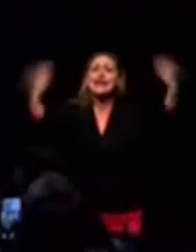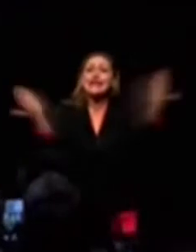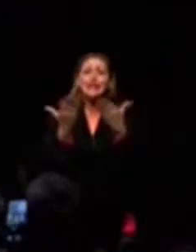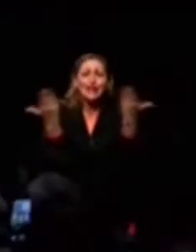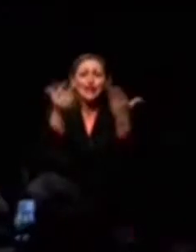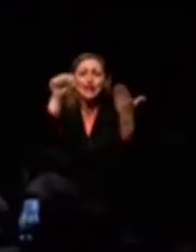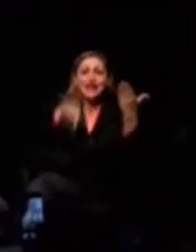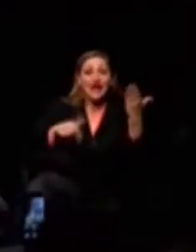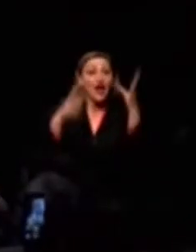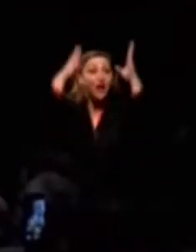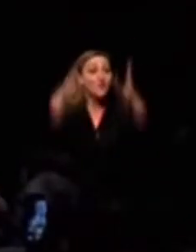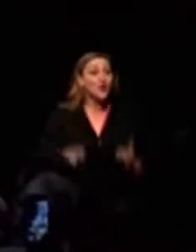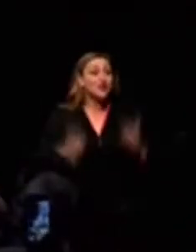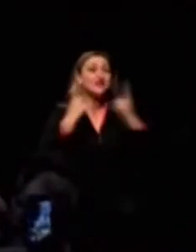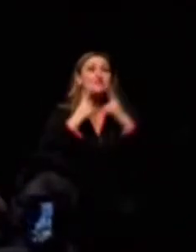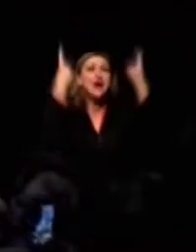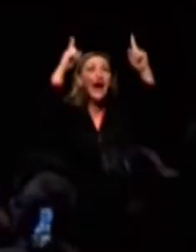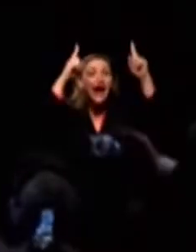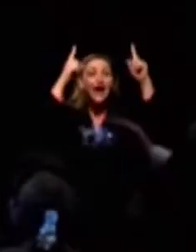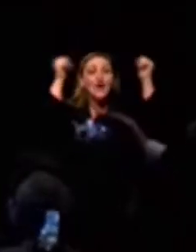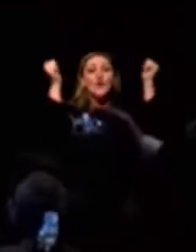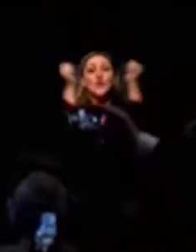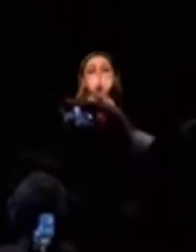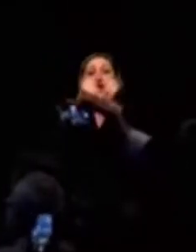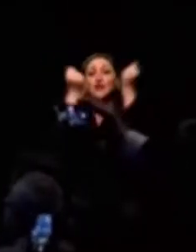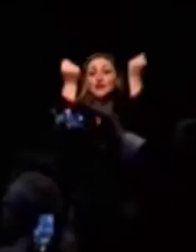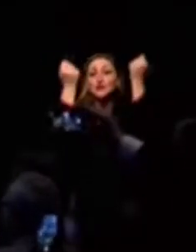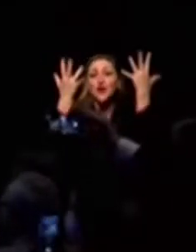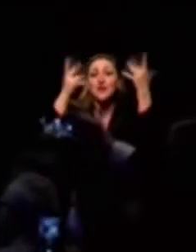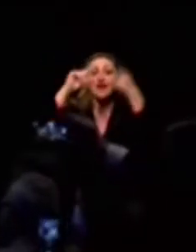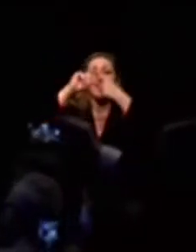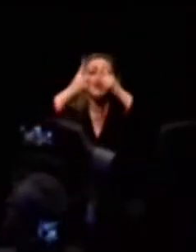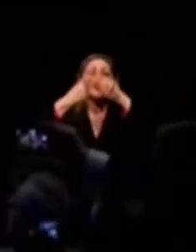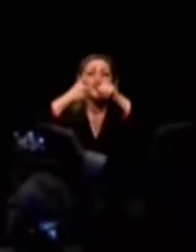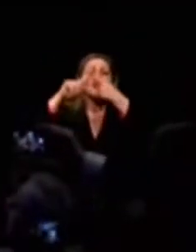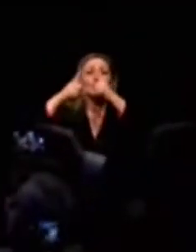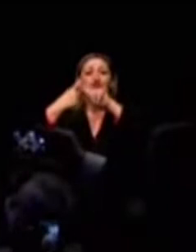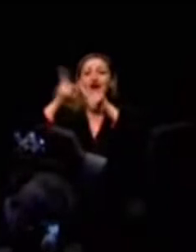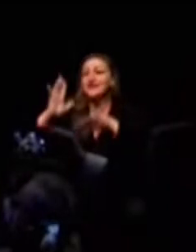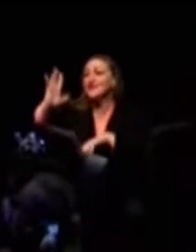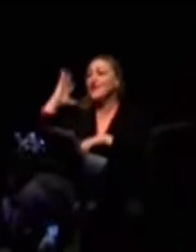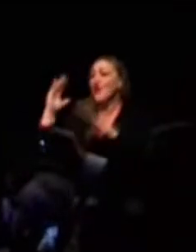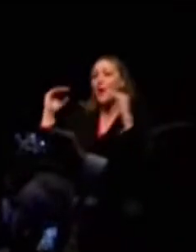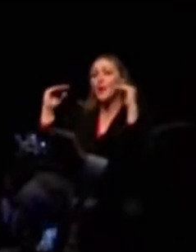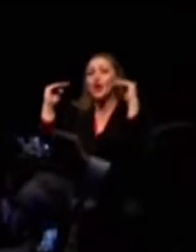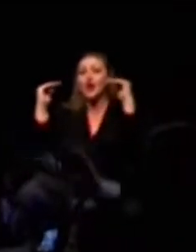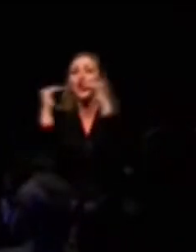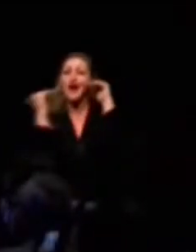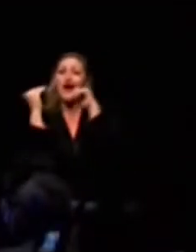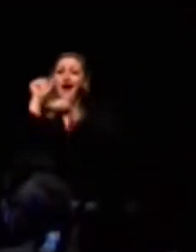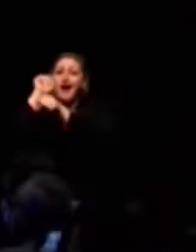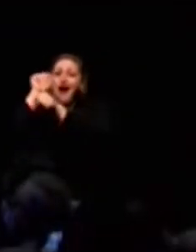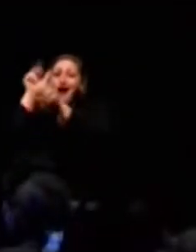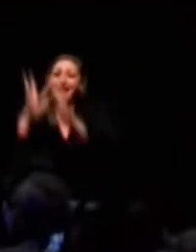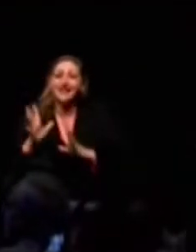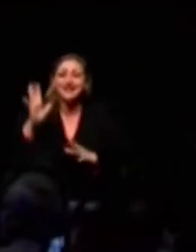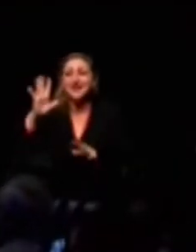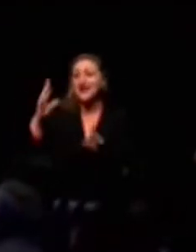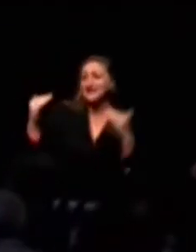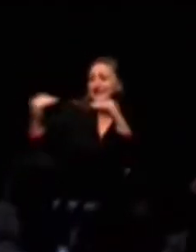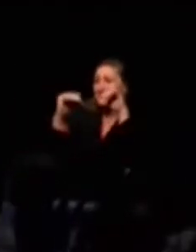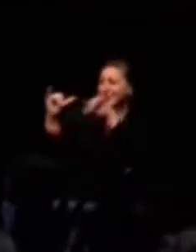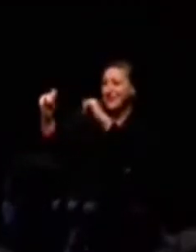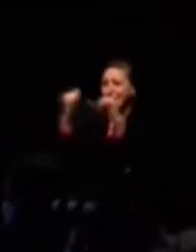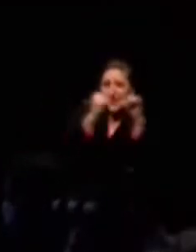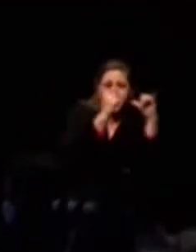in person with so many friends and former colleagues and fellow Democrats from